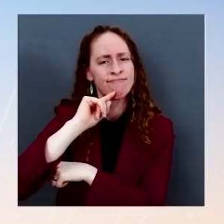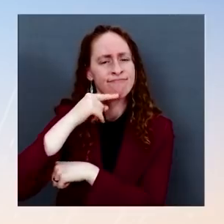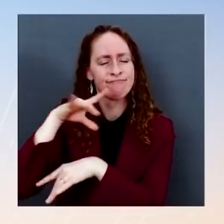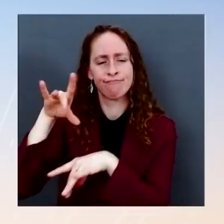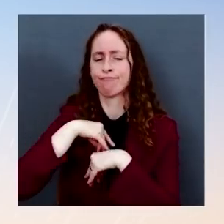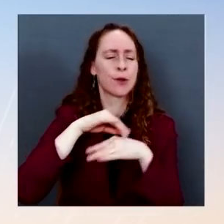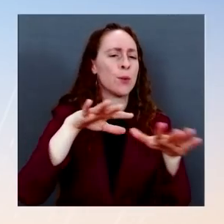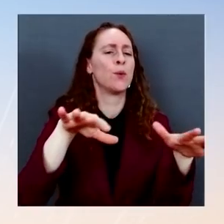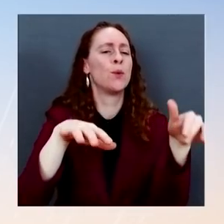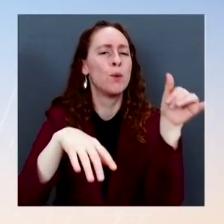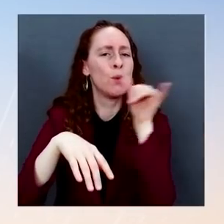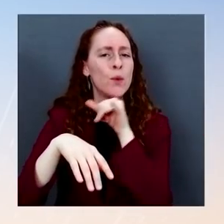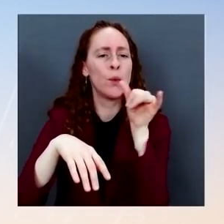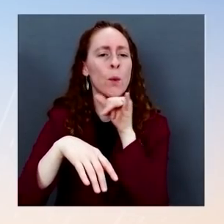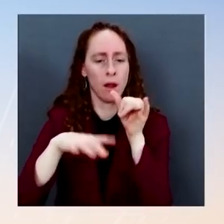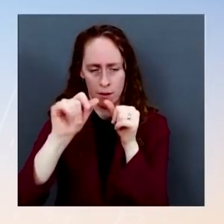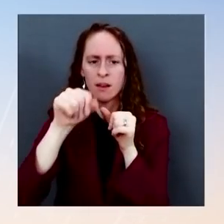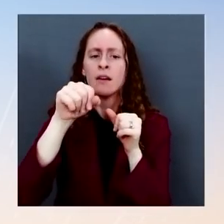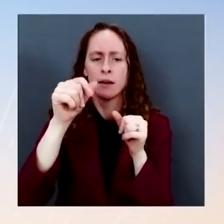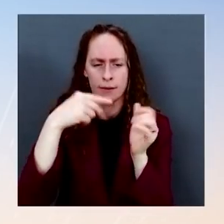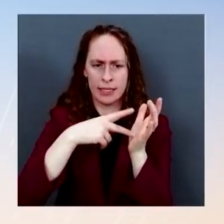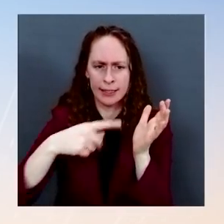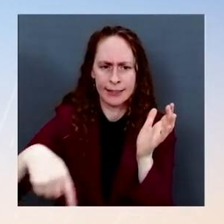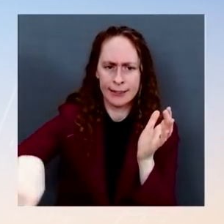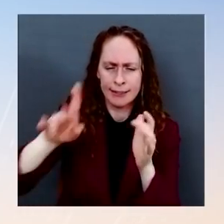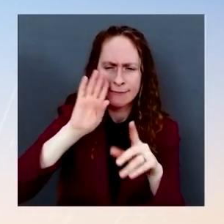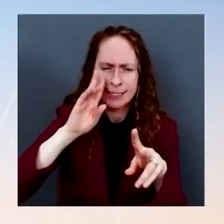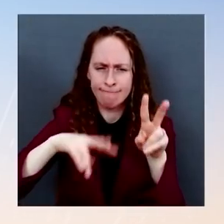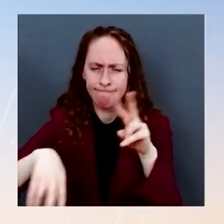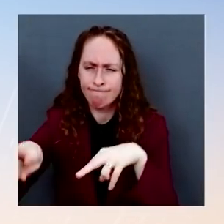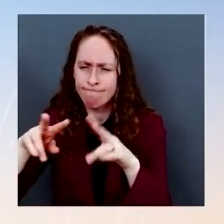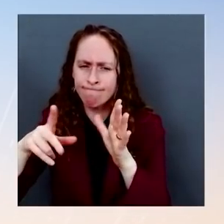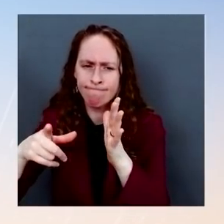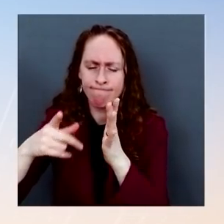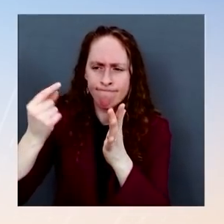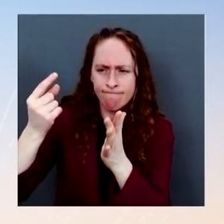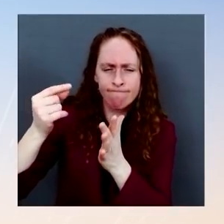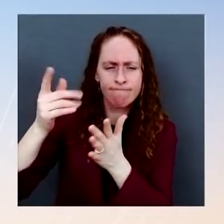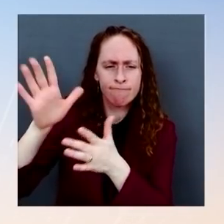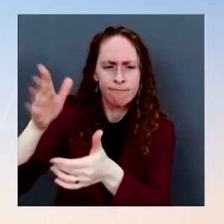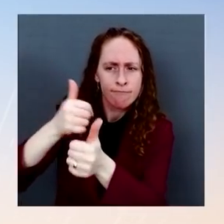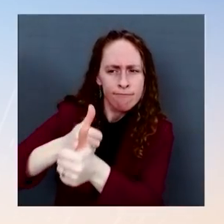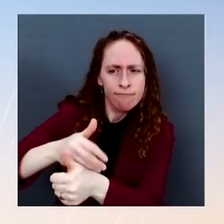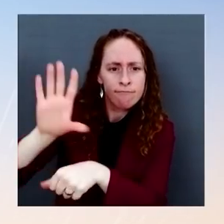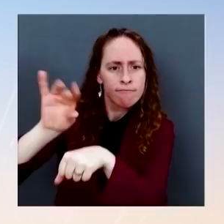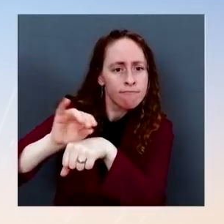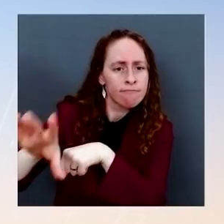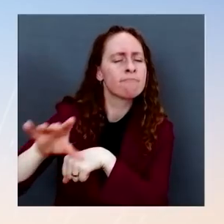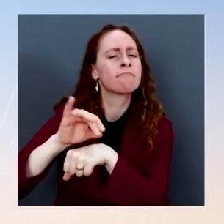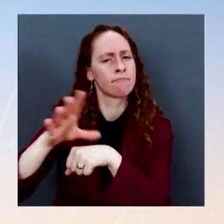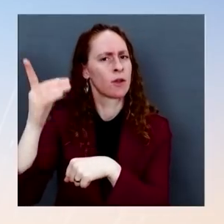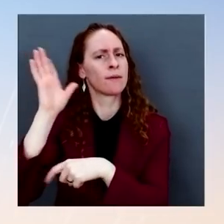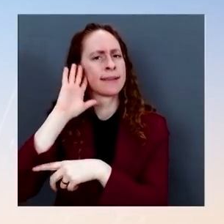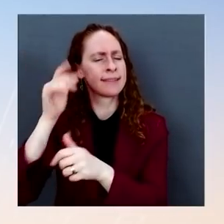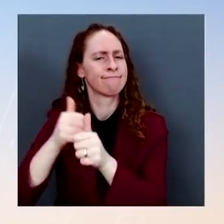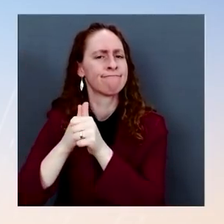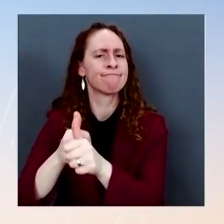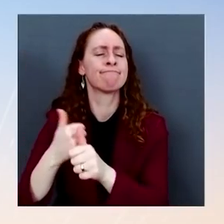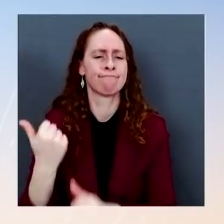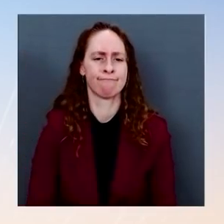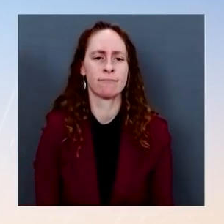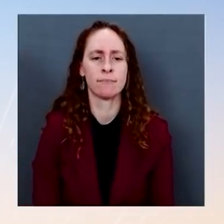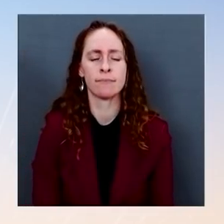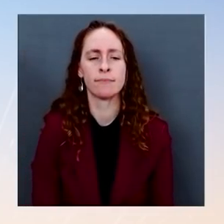I don't have anything more to preview for you, but again, the focus of the president's speech tomorrow is providing expectations to the American